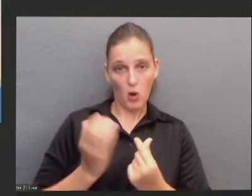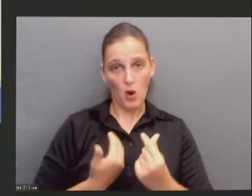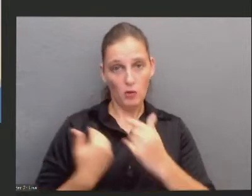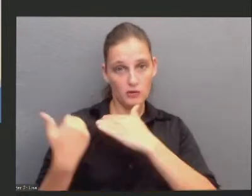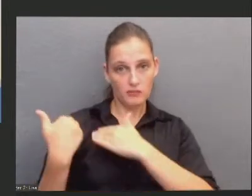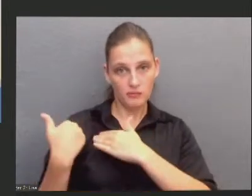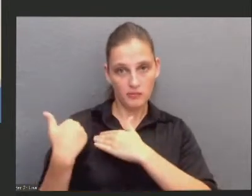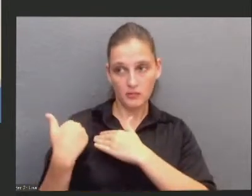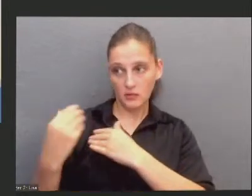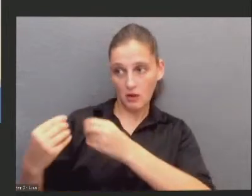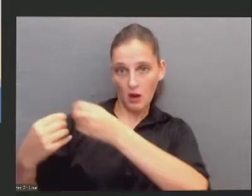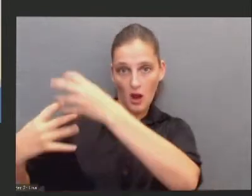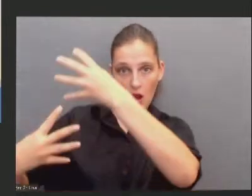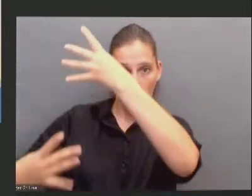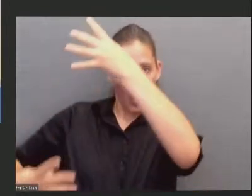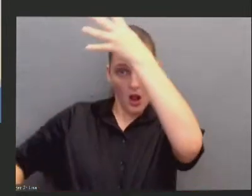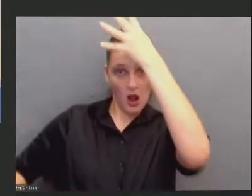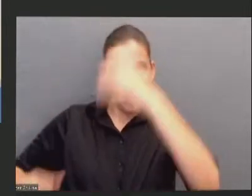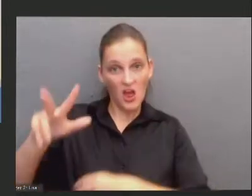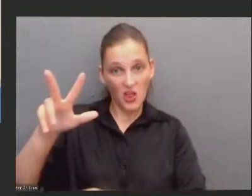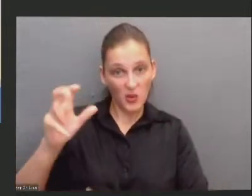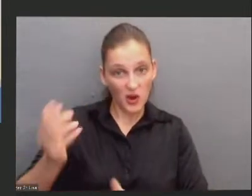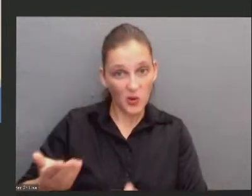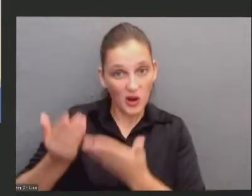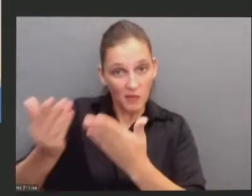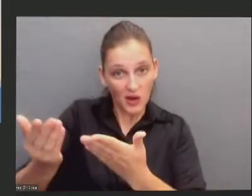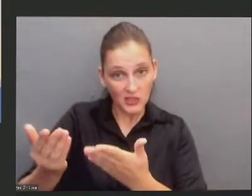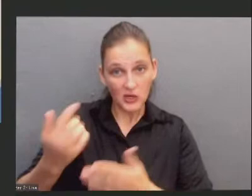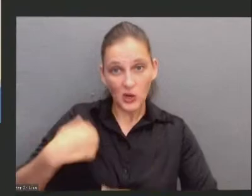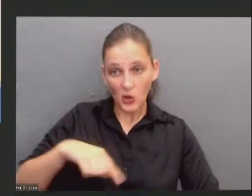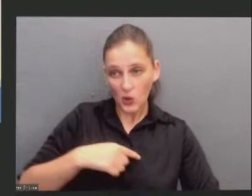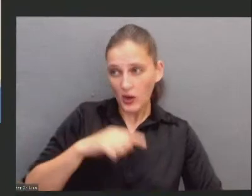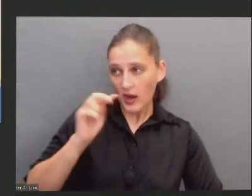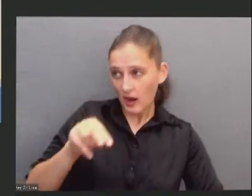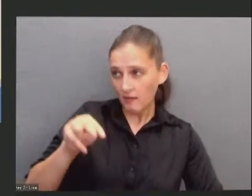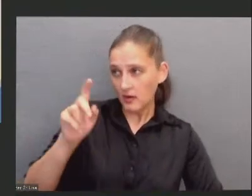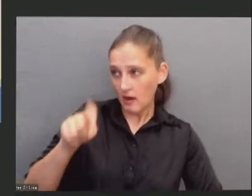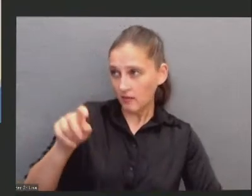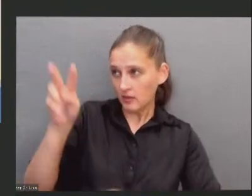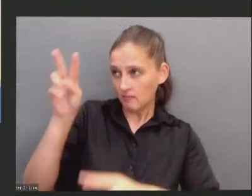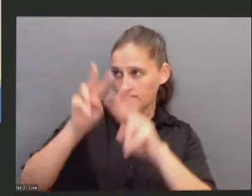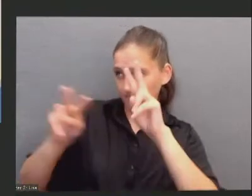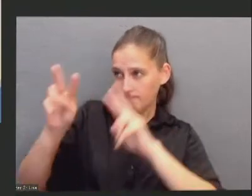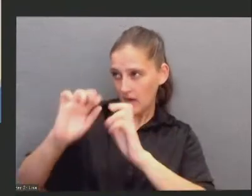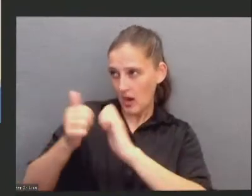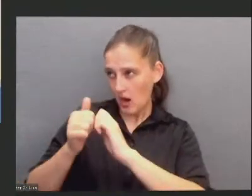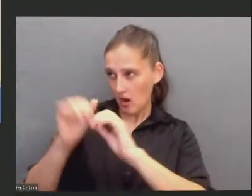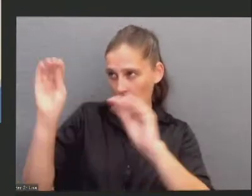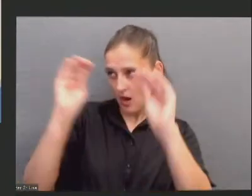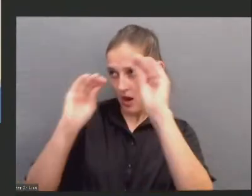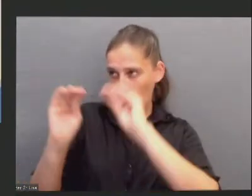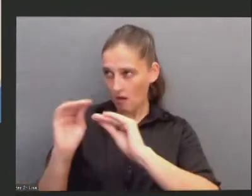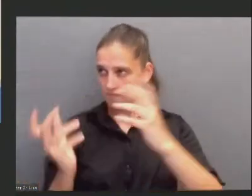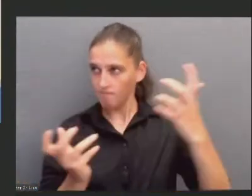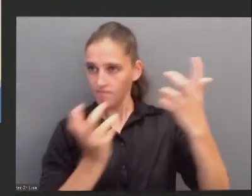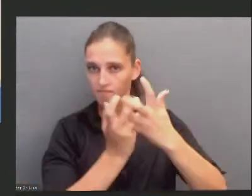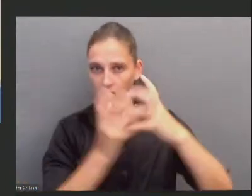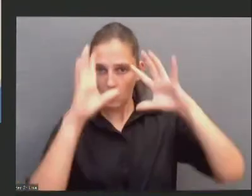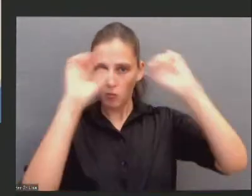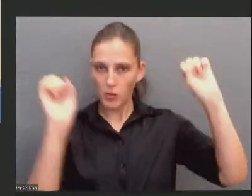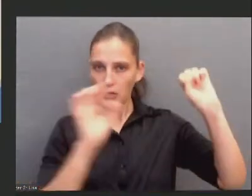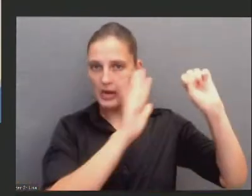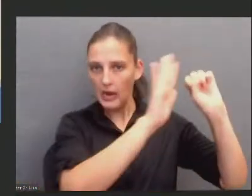recommendations. Can we distill them and help to answer the question for President Biden, Vice President Harris, and other leaders